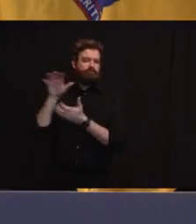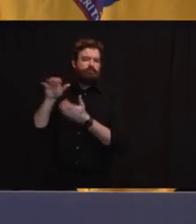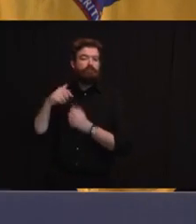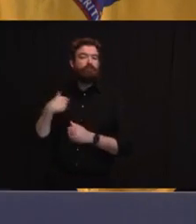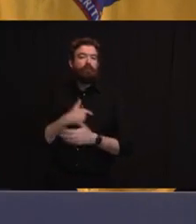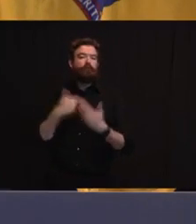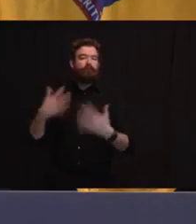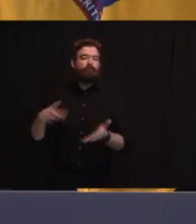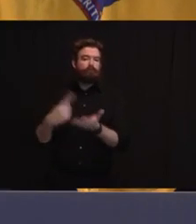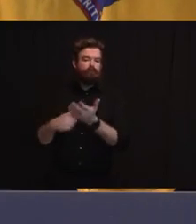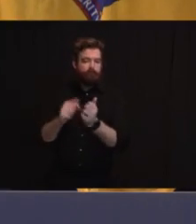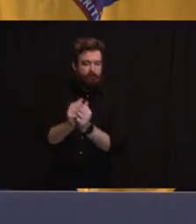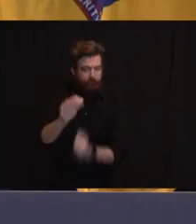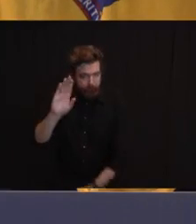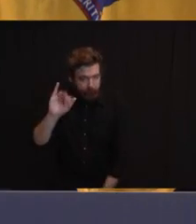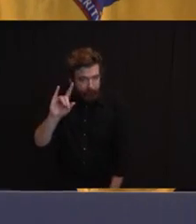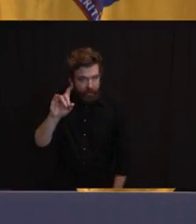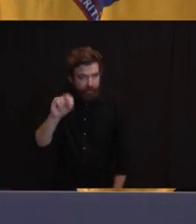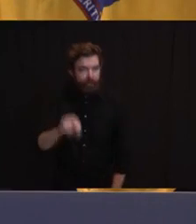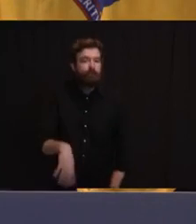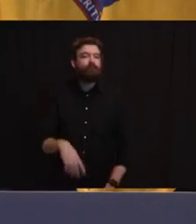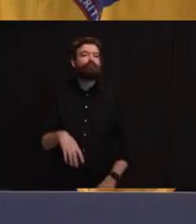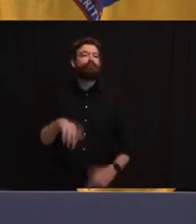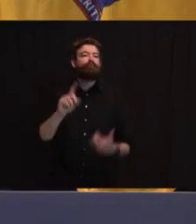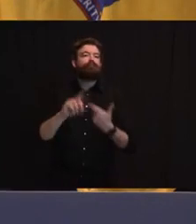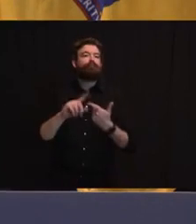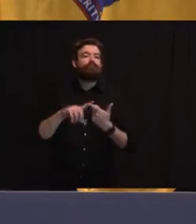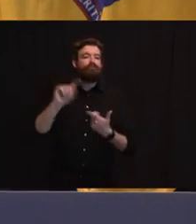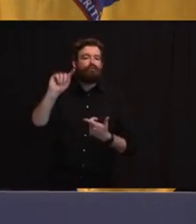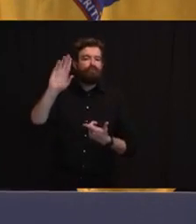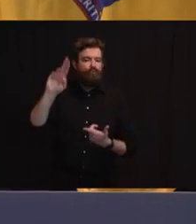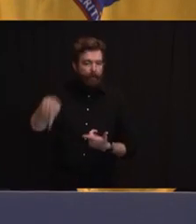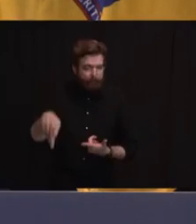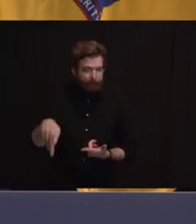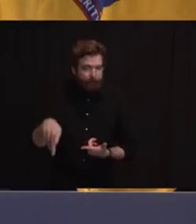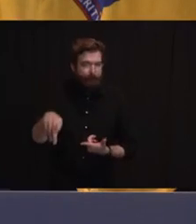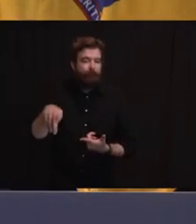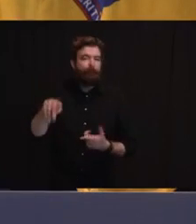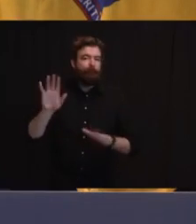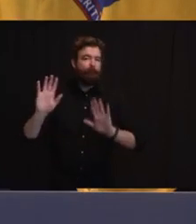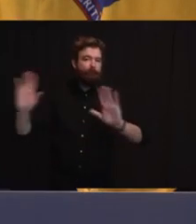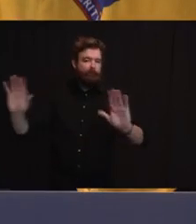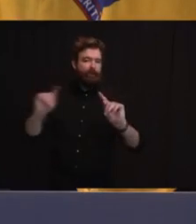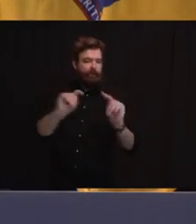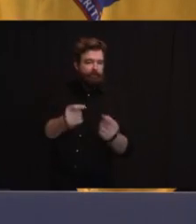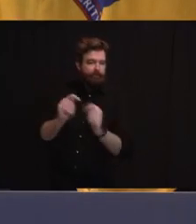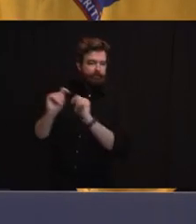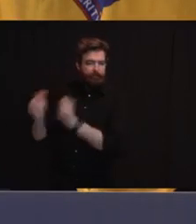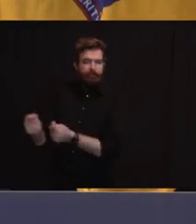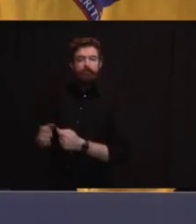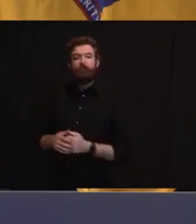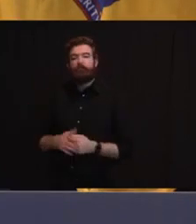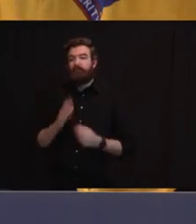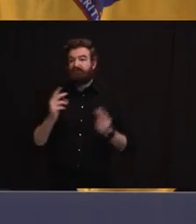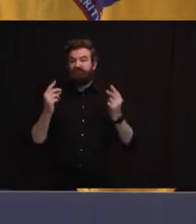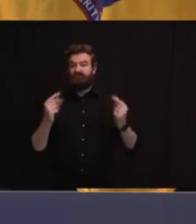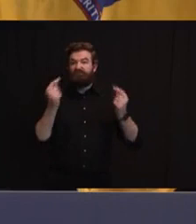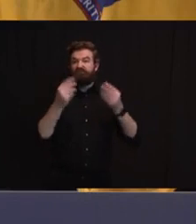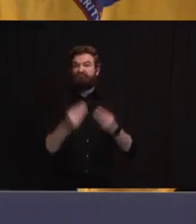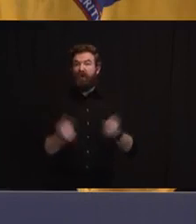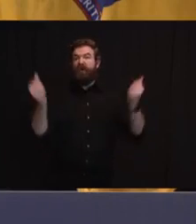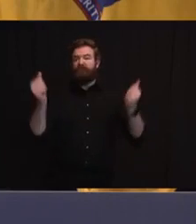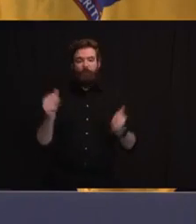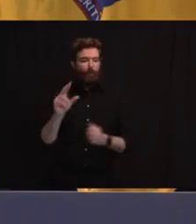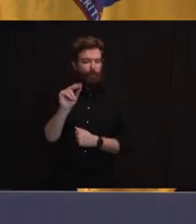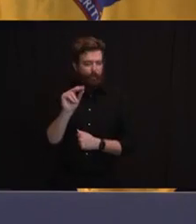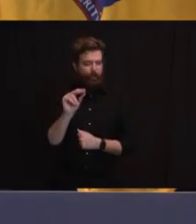team. But we're not going to it's not going to be this week to next week. It's going to be something that gets that scales up. Mike, I'll give you